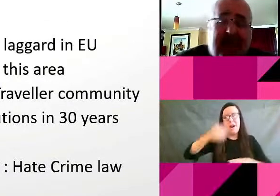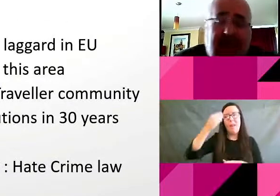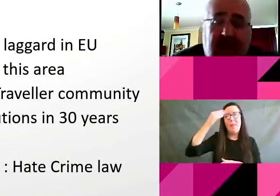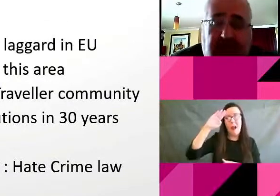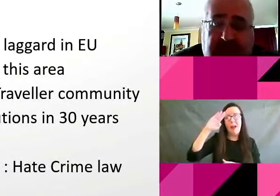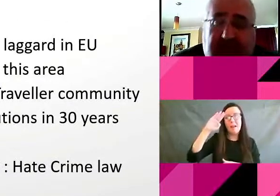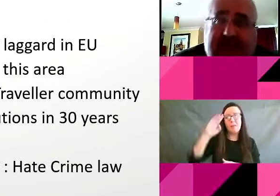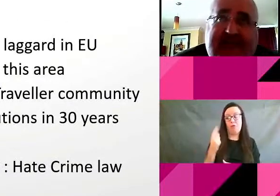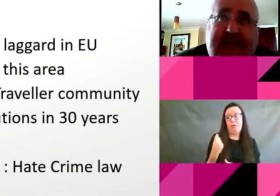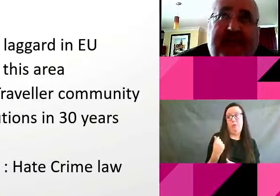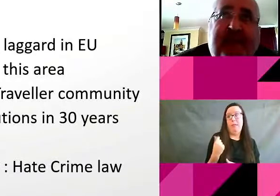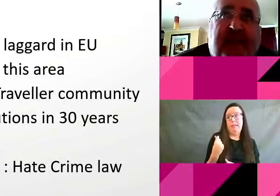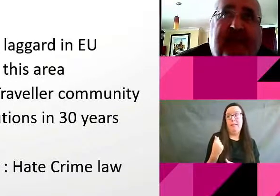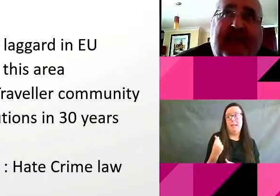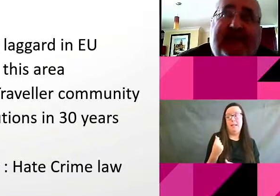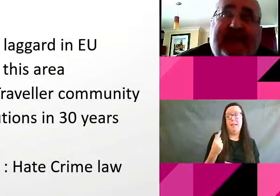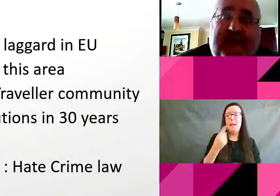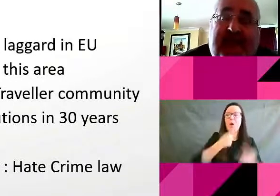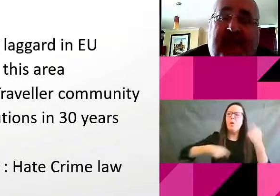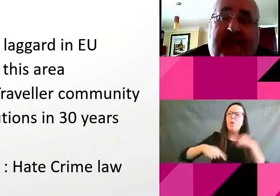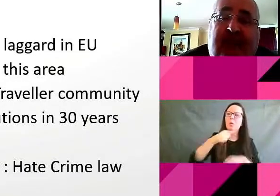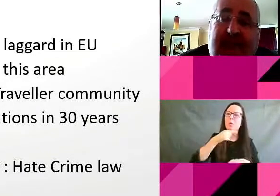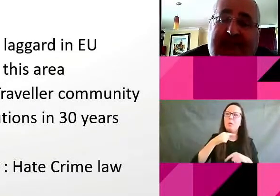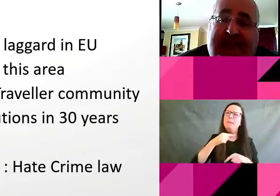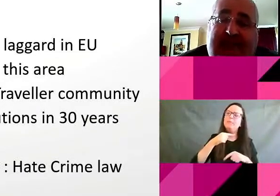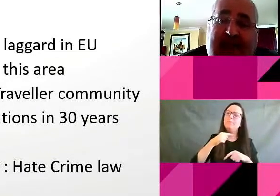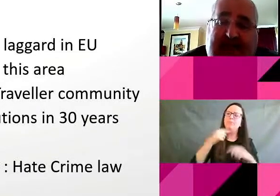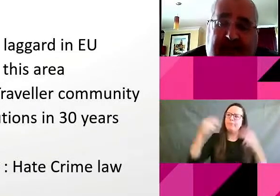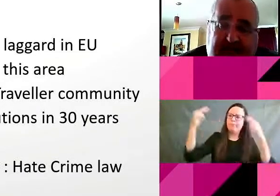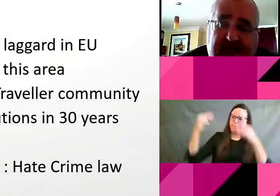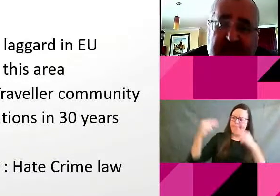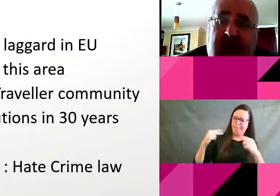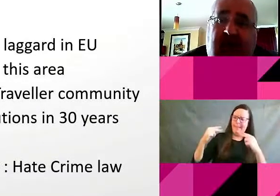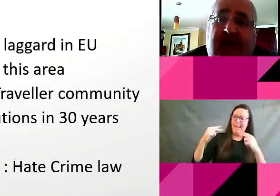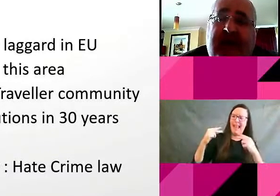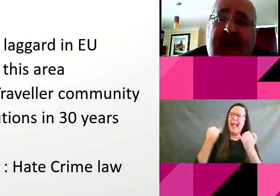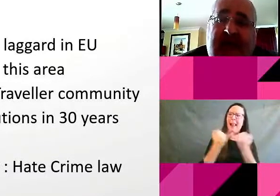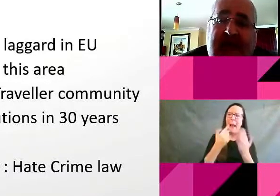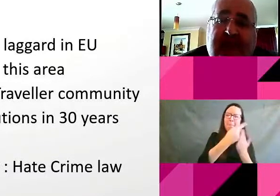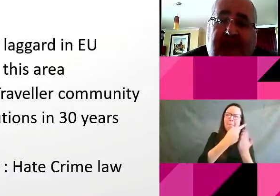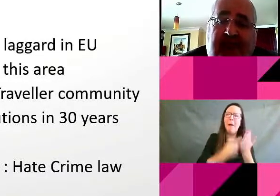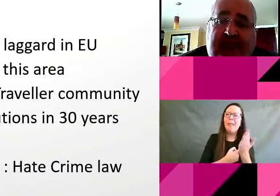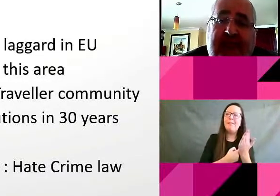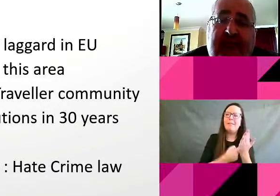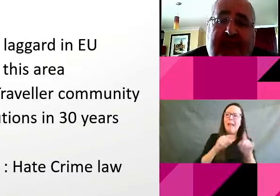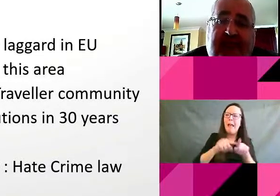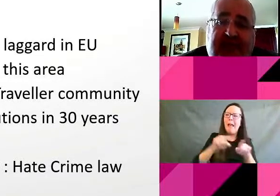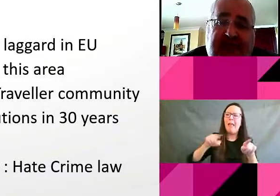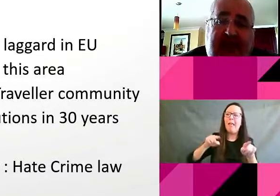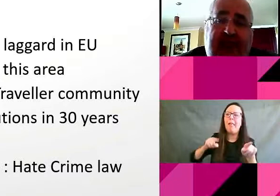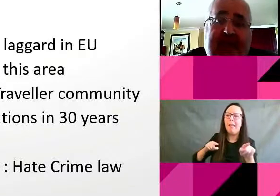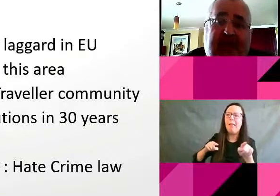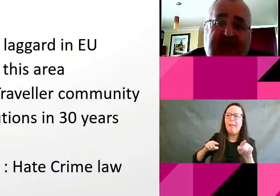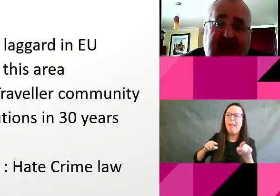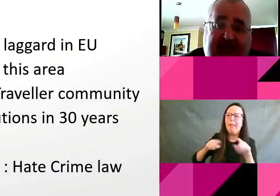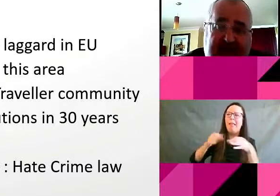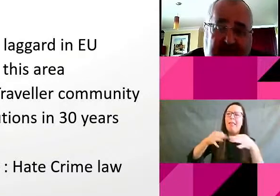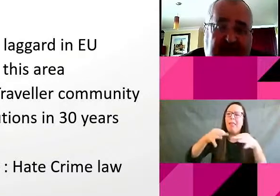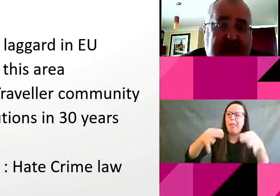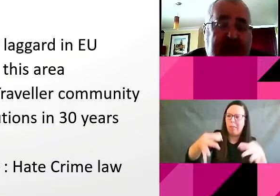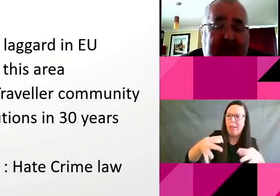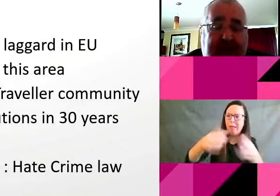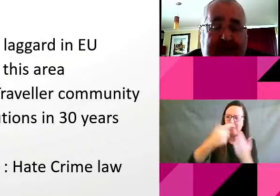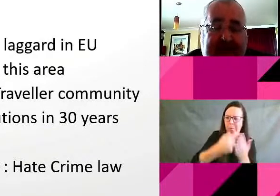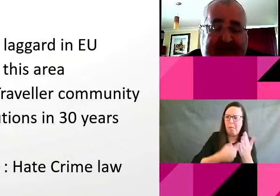recently, we were seen probably as something of a policy laggard on hate crime provision, in